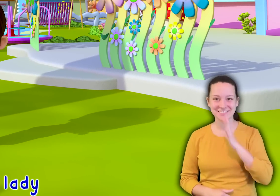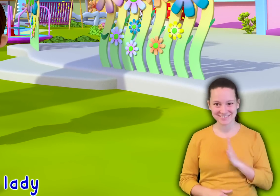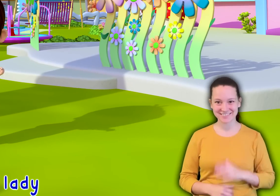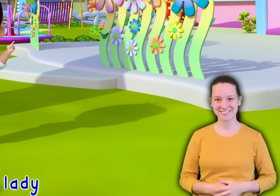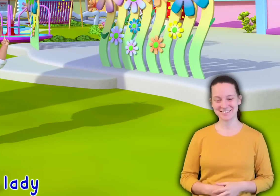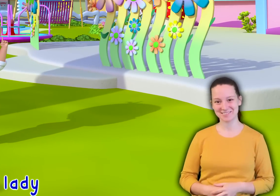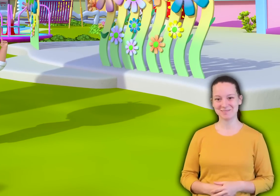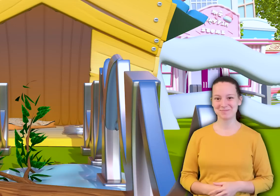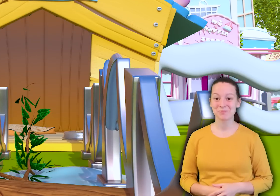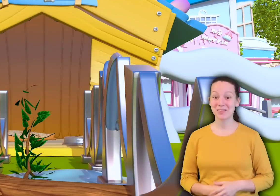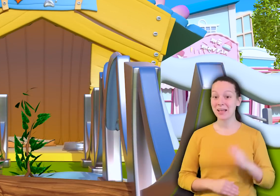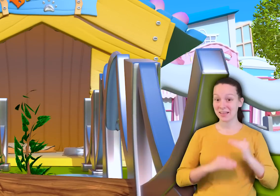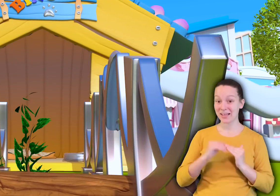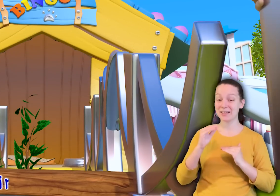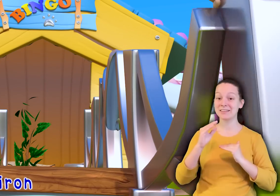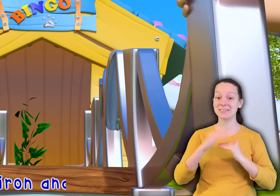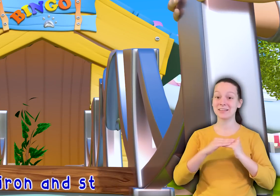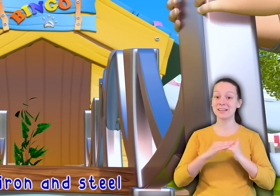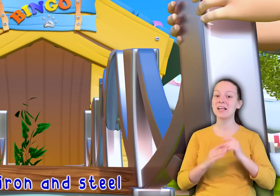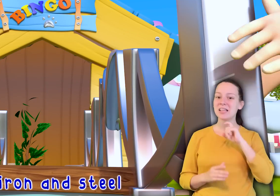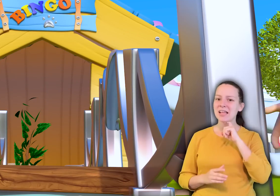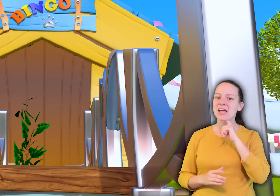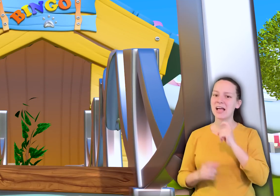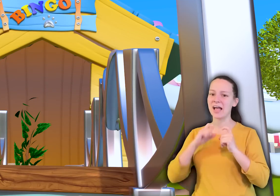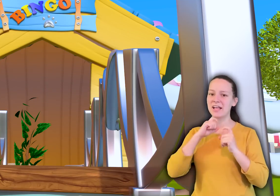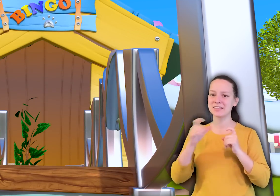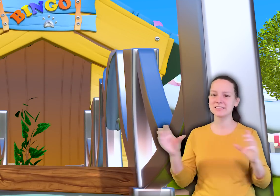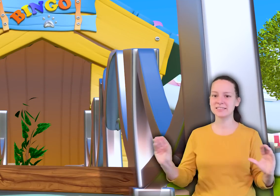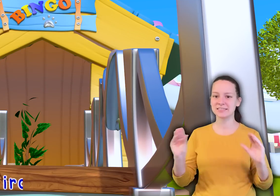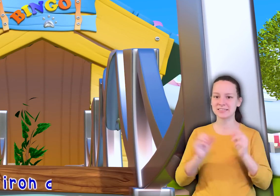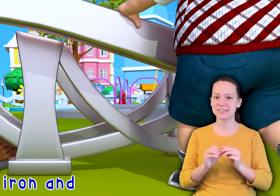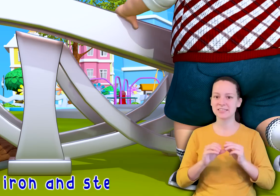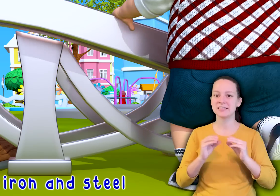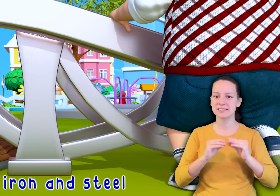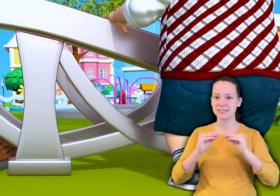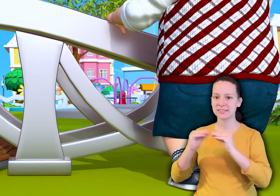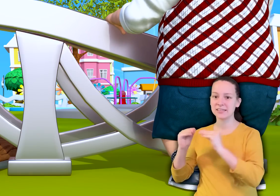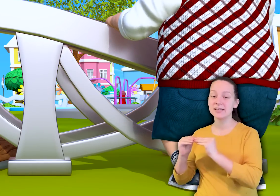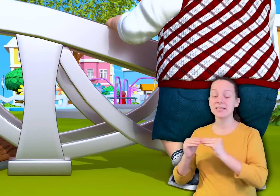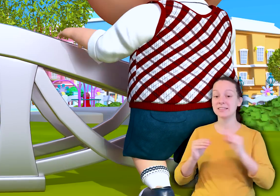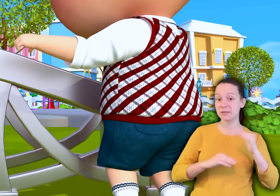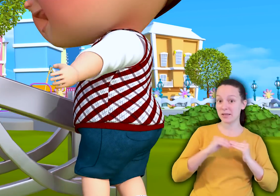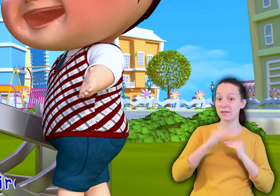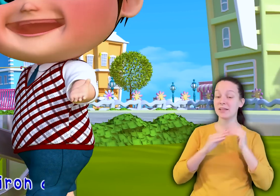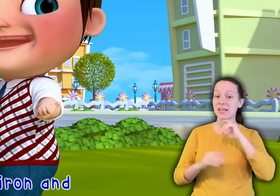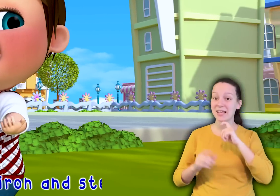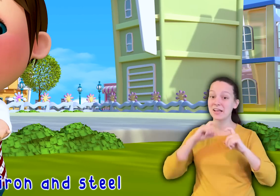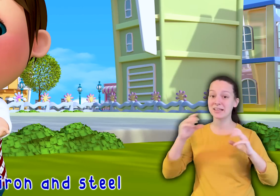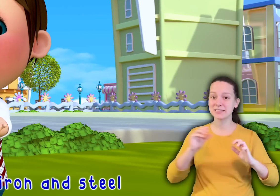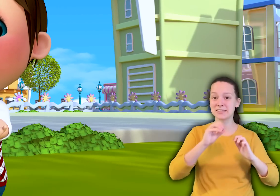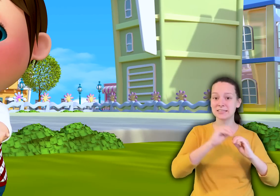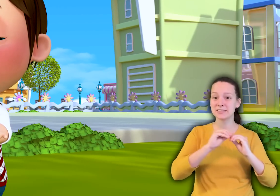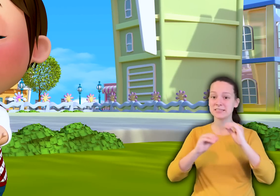fair ladies build it up with Iron and Steel Iron and Steel Iron and Steel build it up with